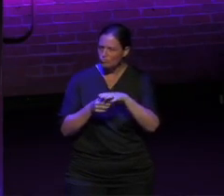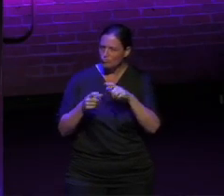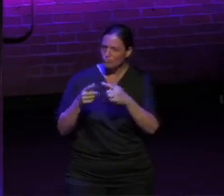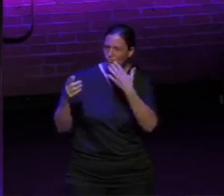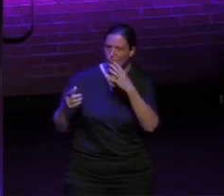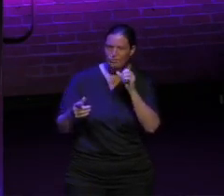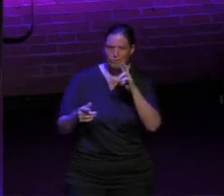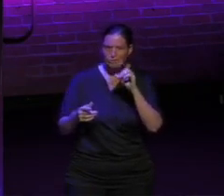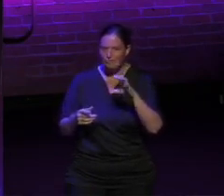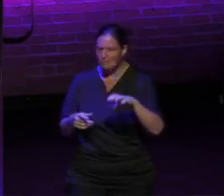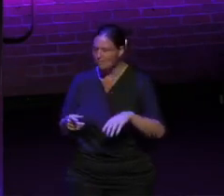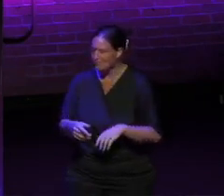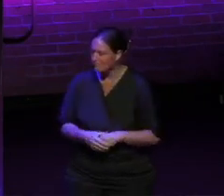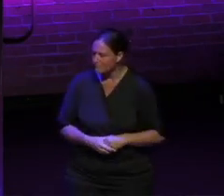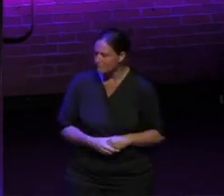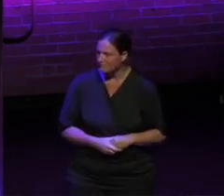Eric.